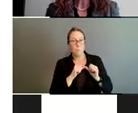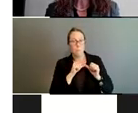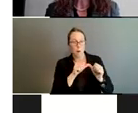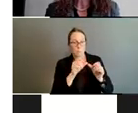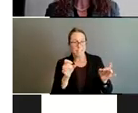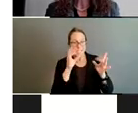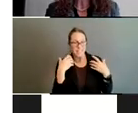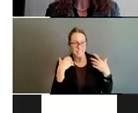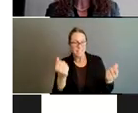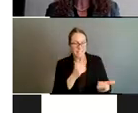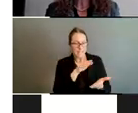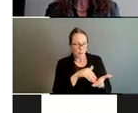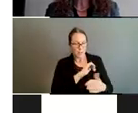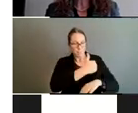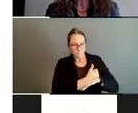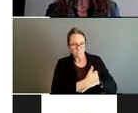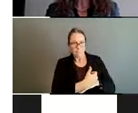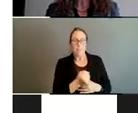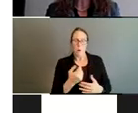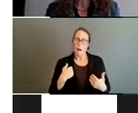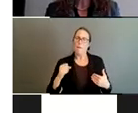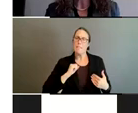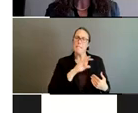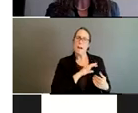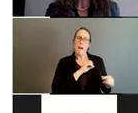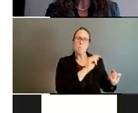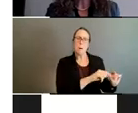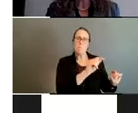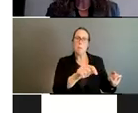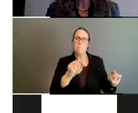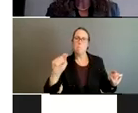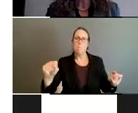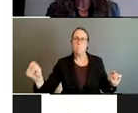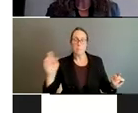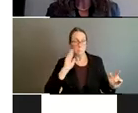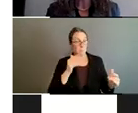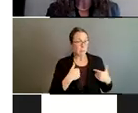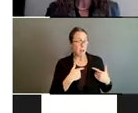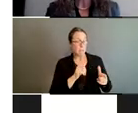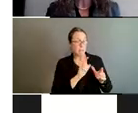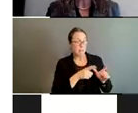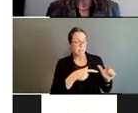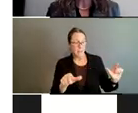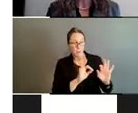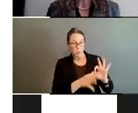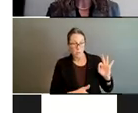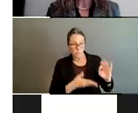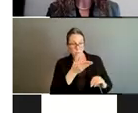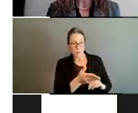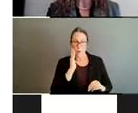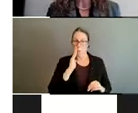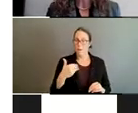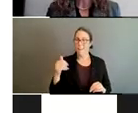disaster recovery centers. And so there are staff at those locations with language interpreters on ground, with ASL